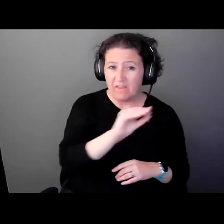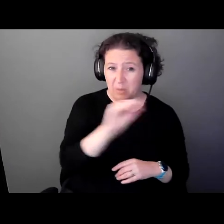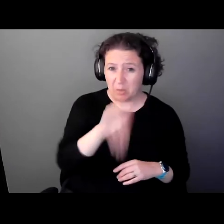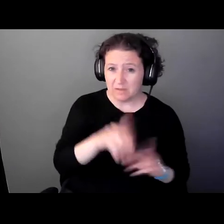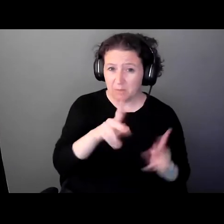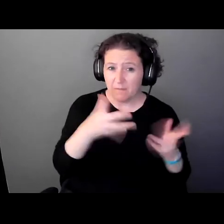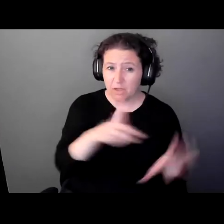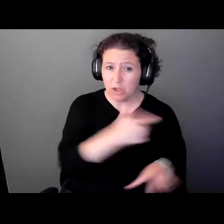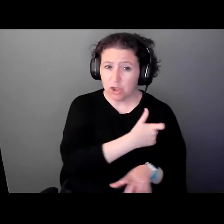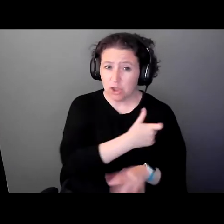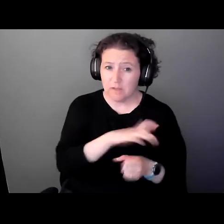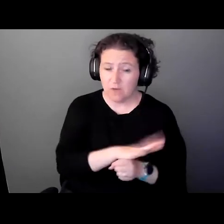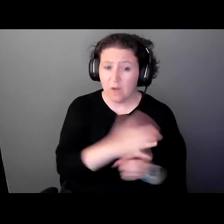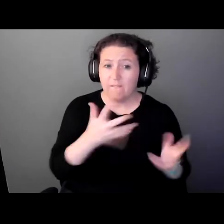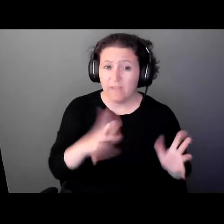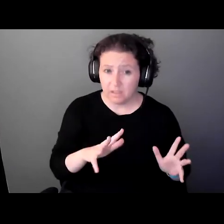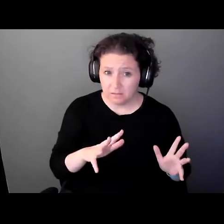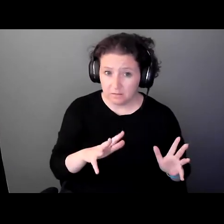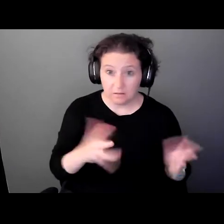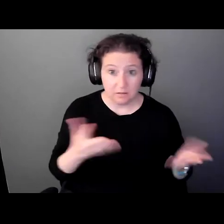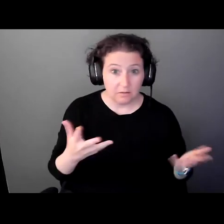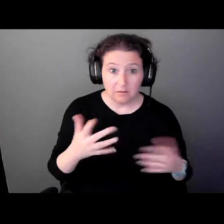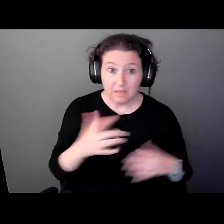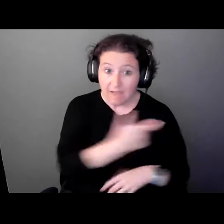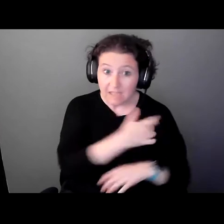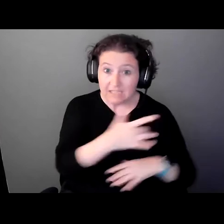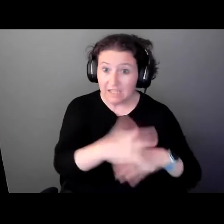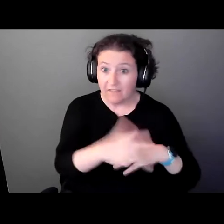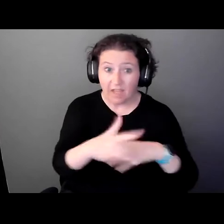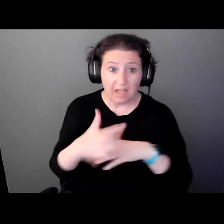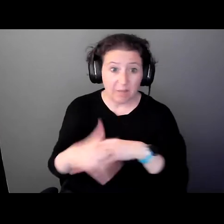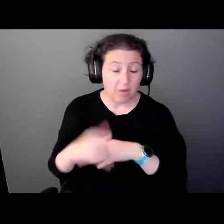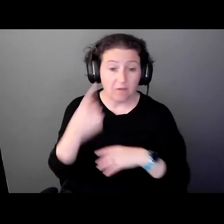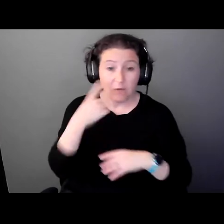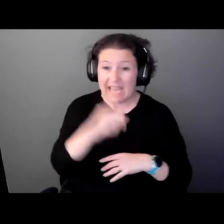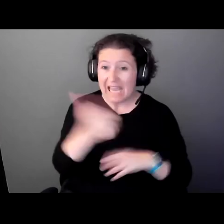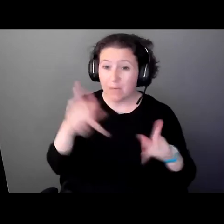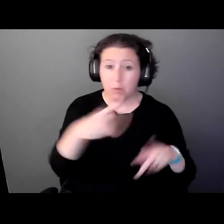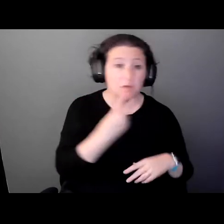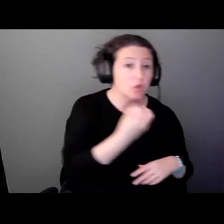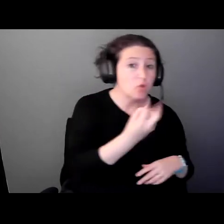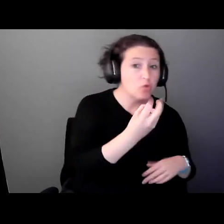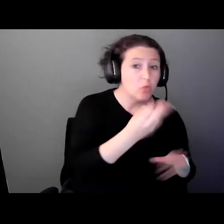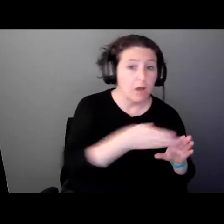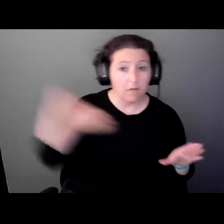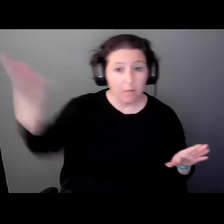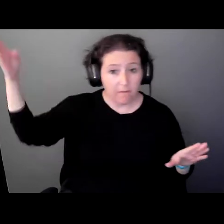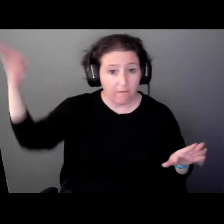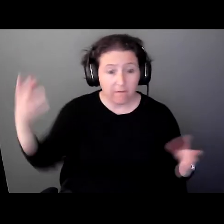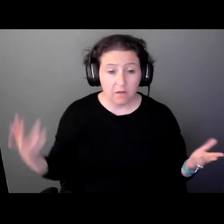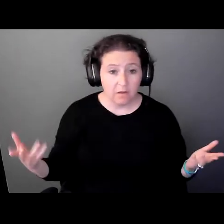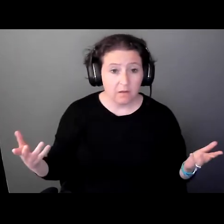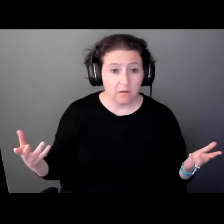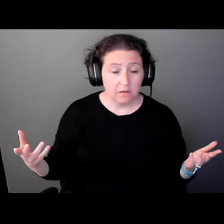vaccinated. The vaccine is widely available for all 12 years of age and older, so